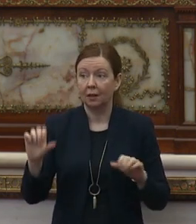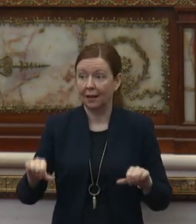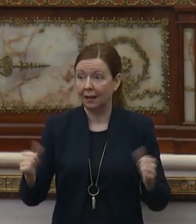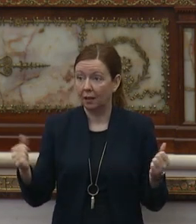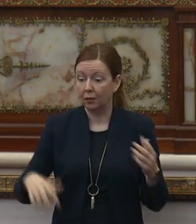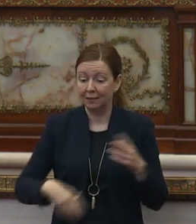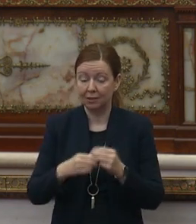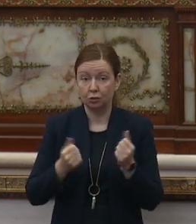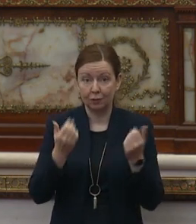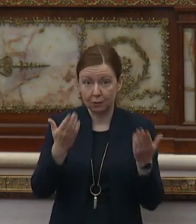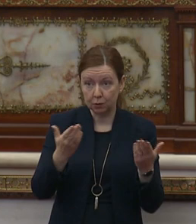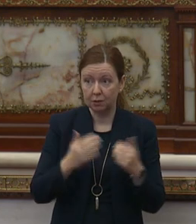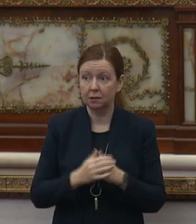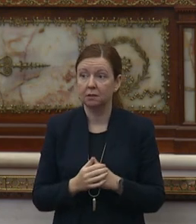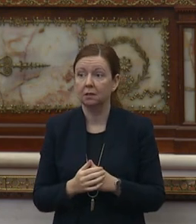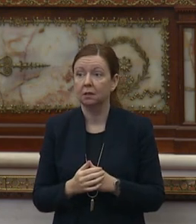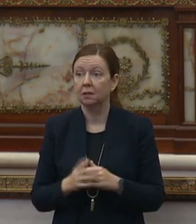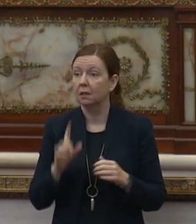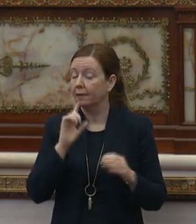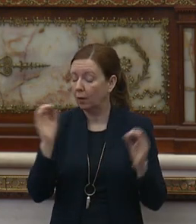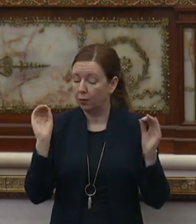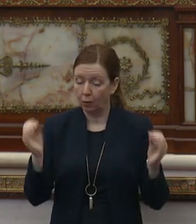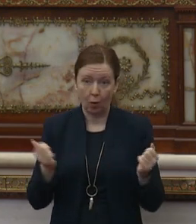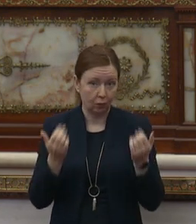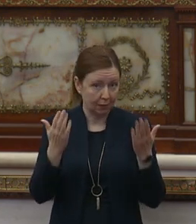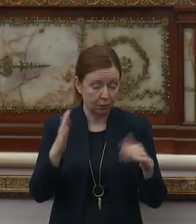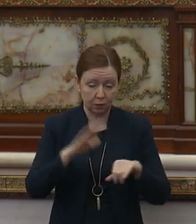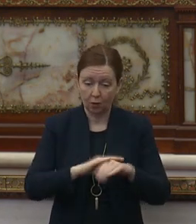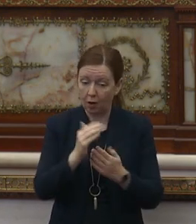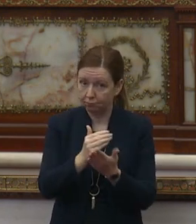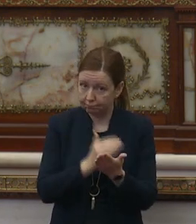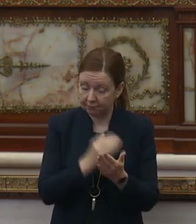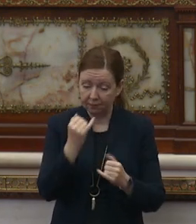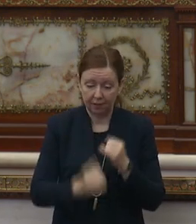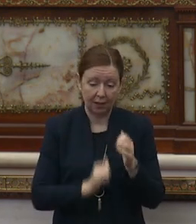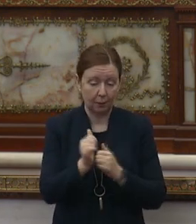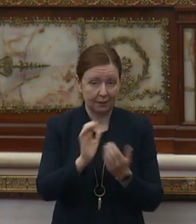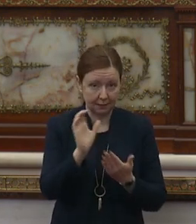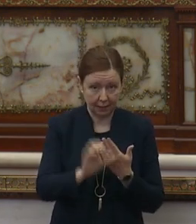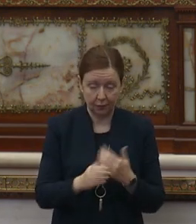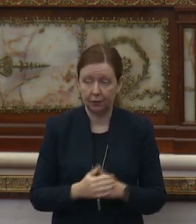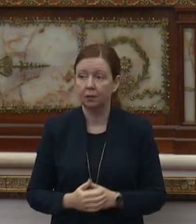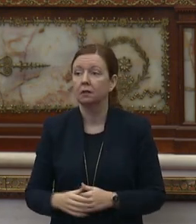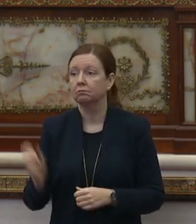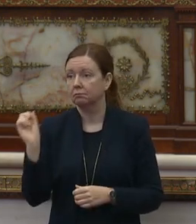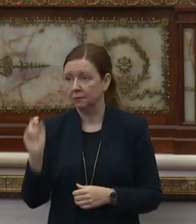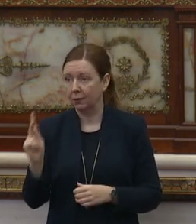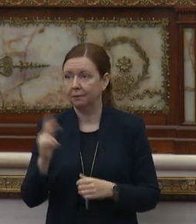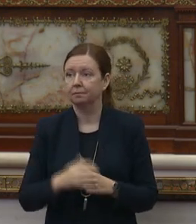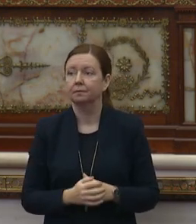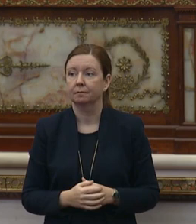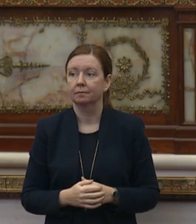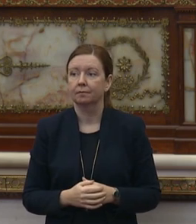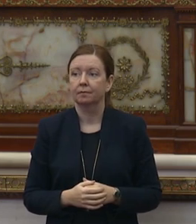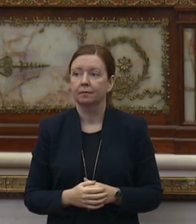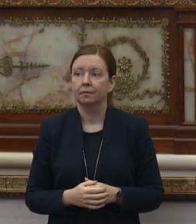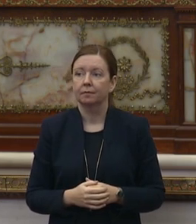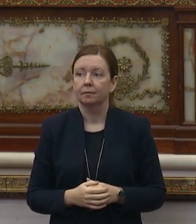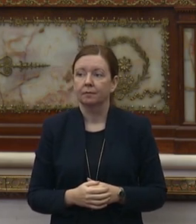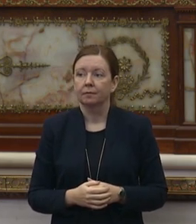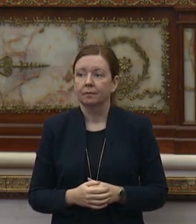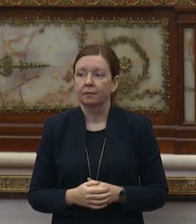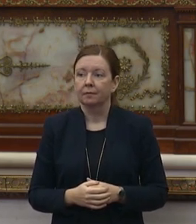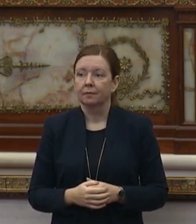additional resolutions? There are no resolutions on the final passage calendar, Mr. President. All right. Let me break that record after